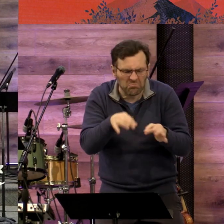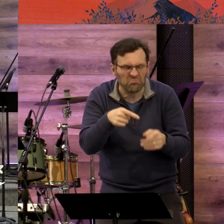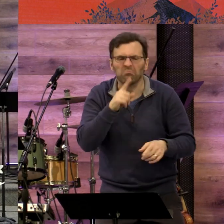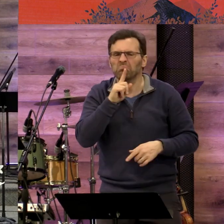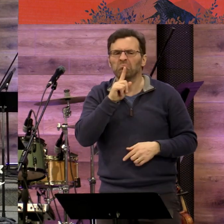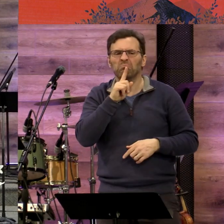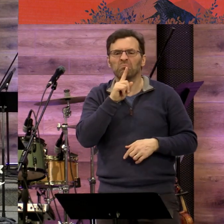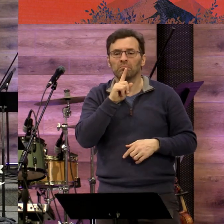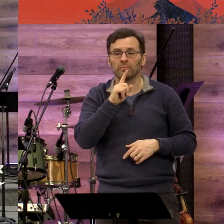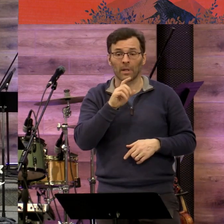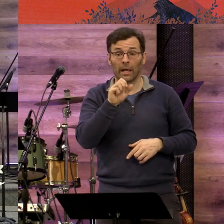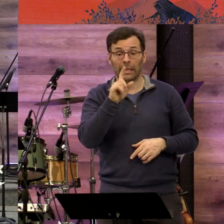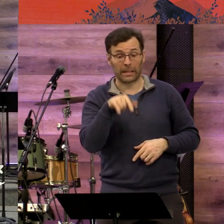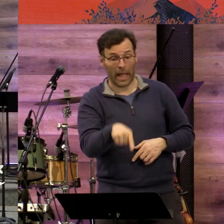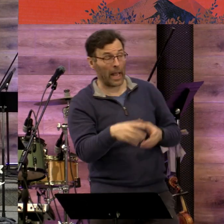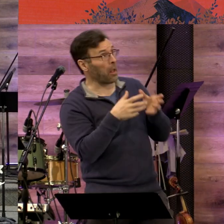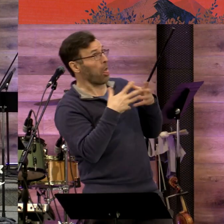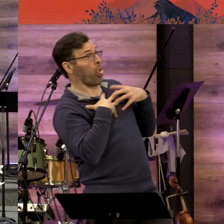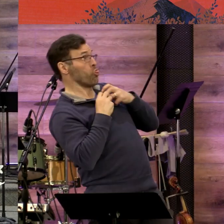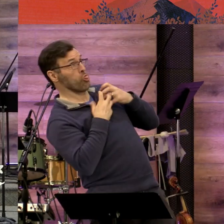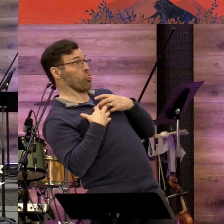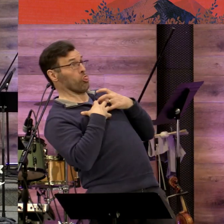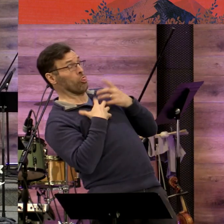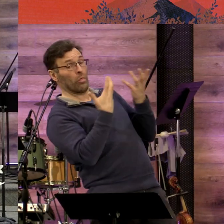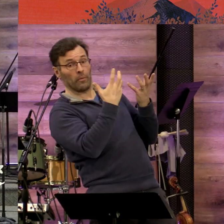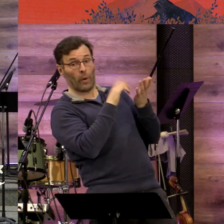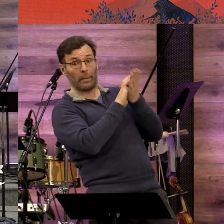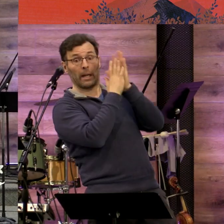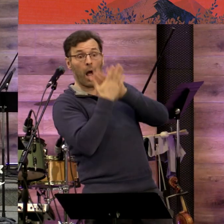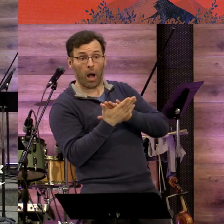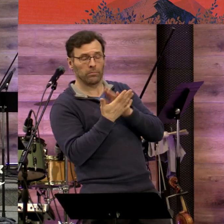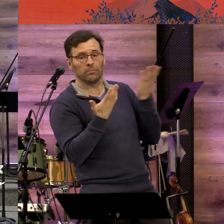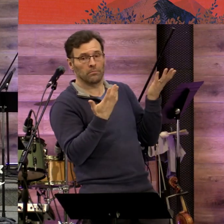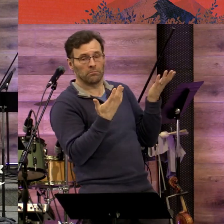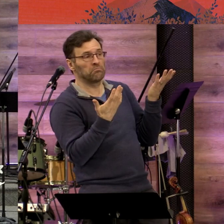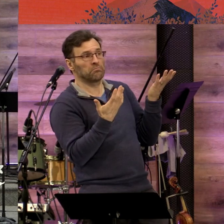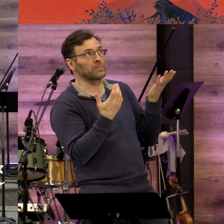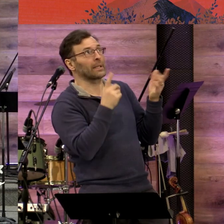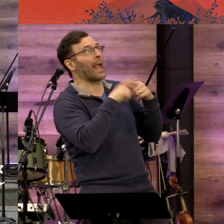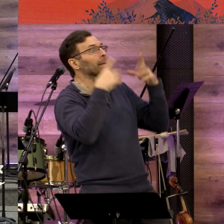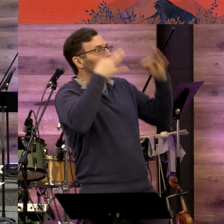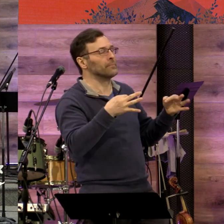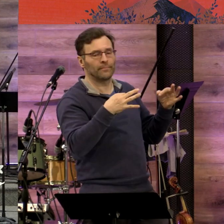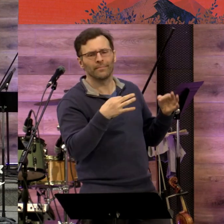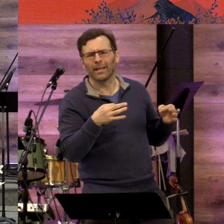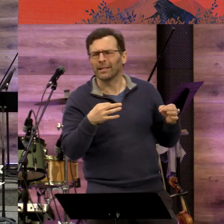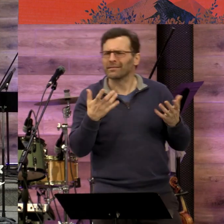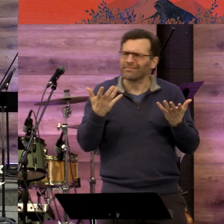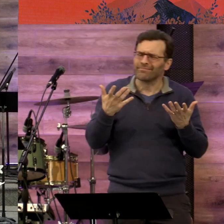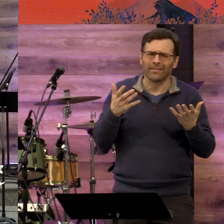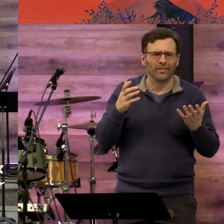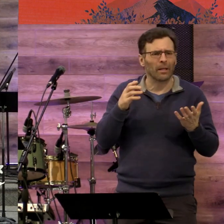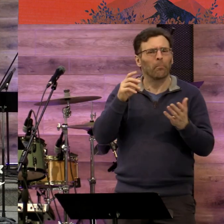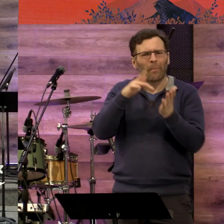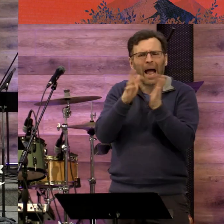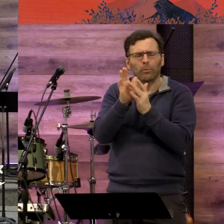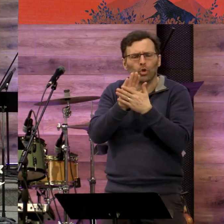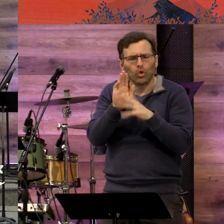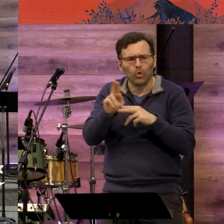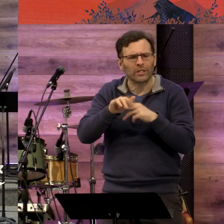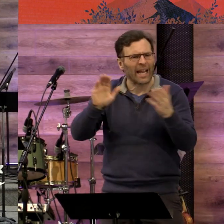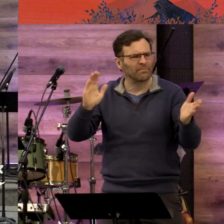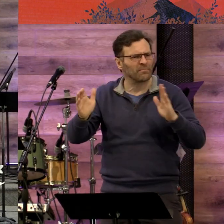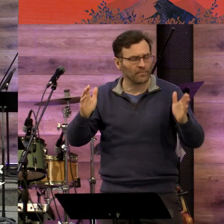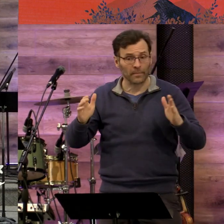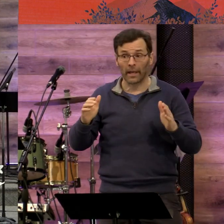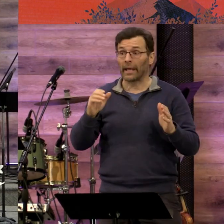Nor does the clay have a say in what it's being made into. Now, that's a crude analogy that doesn't fit in every way, but it's one that the Bible uses. If Jesus